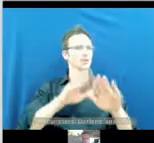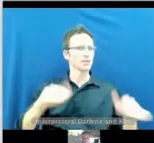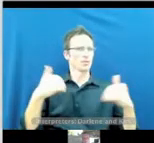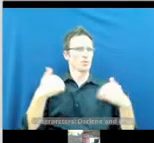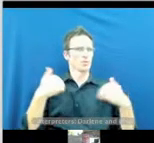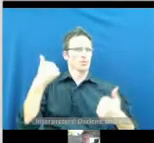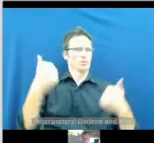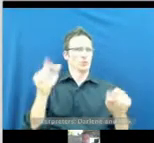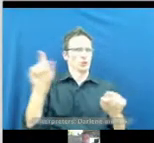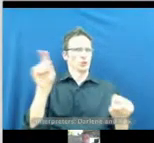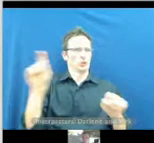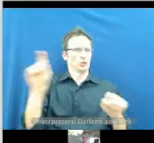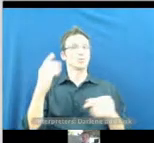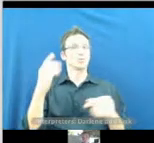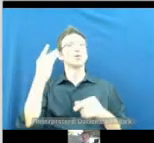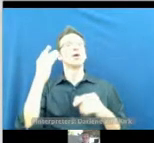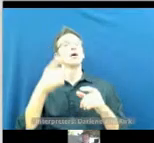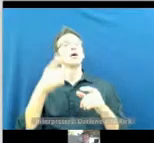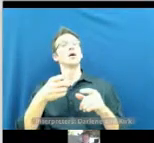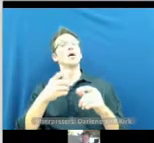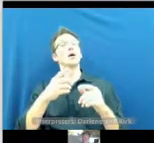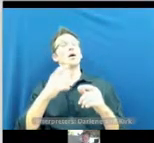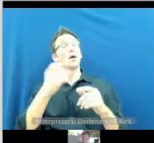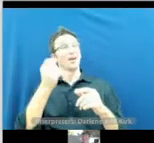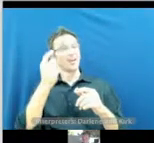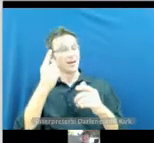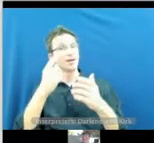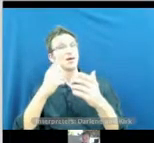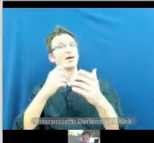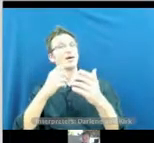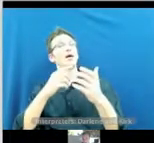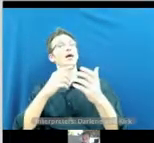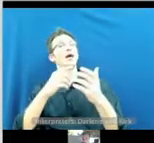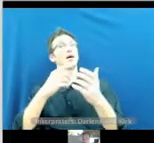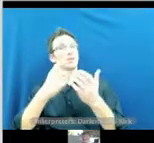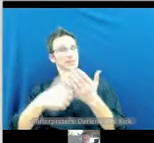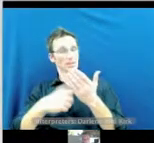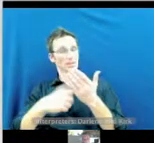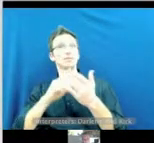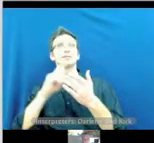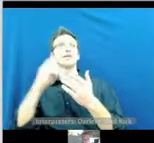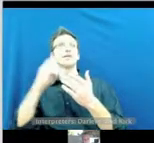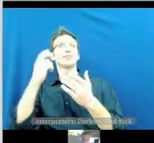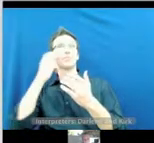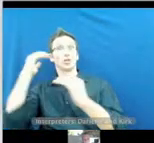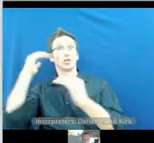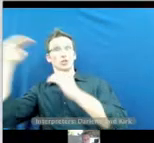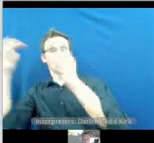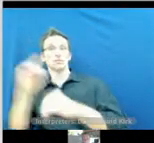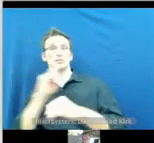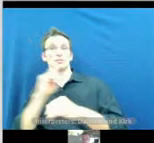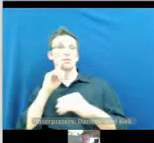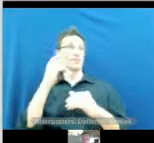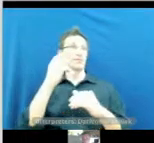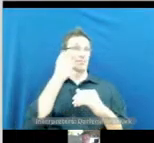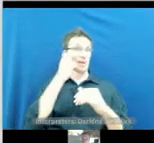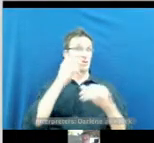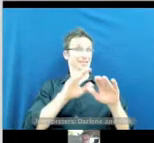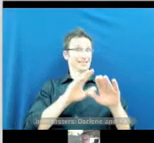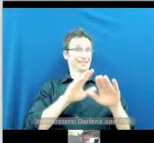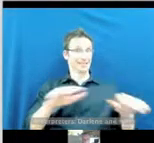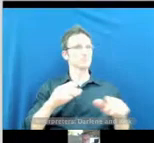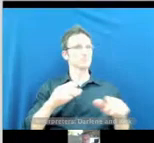Because oftentimes there is that divide between the two. But speaking specifically of